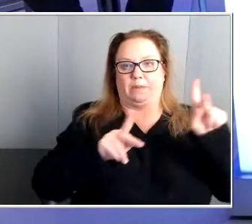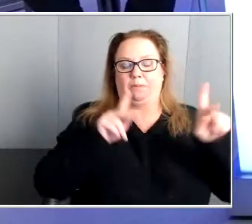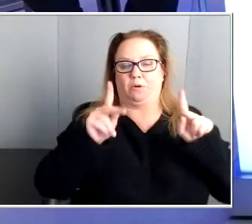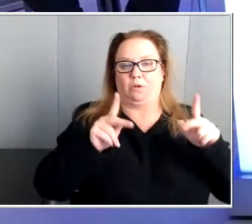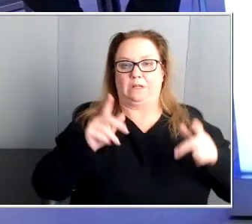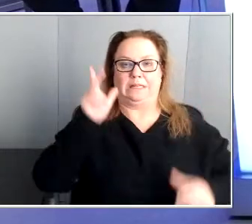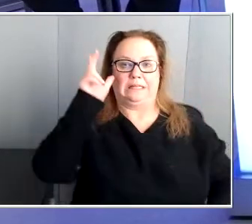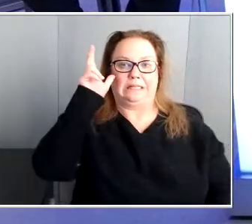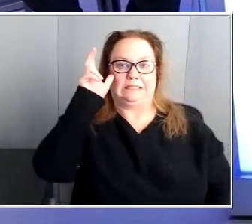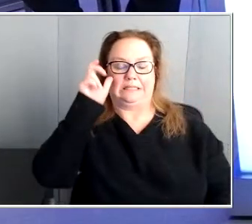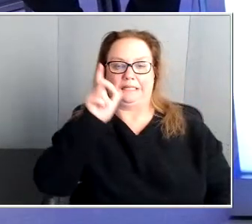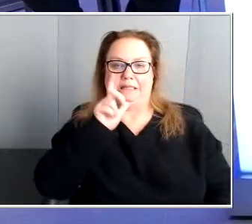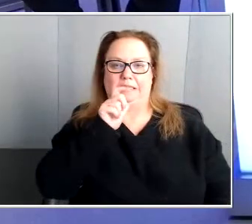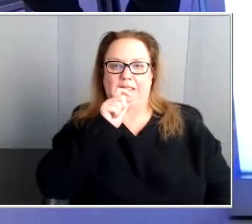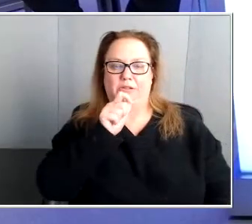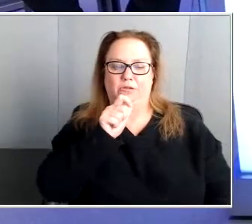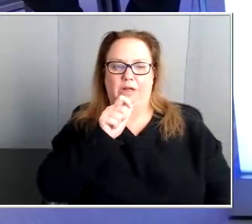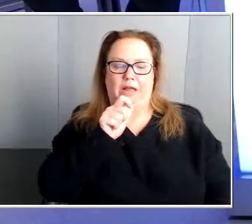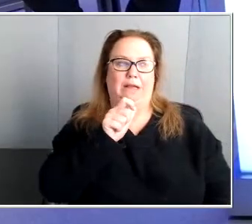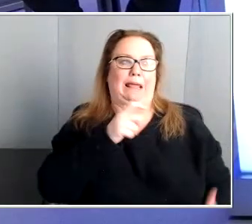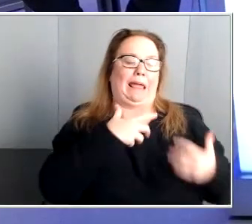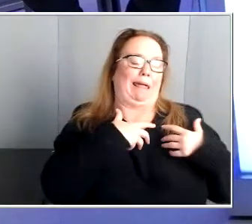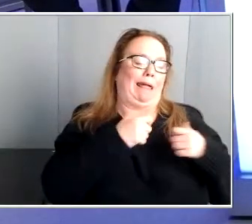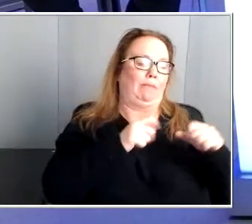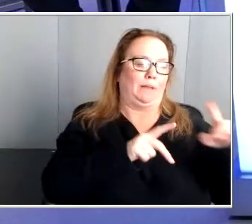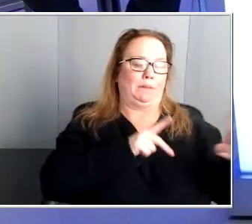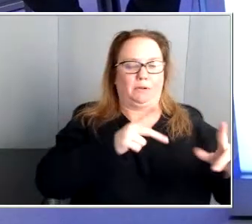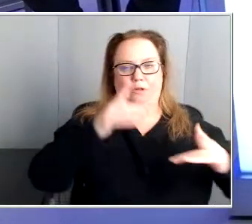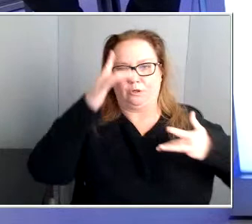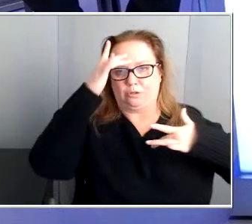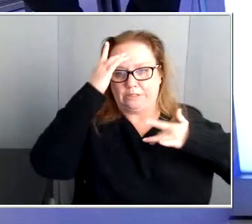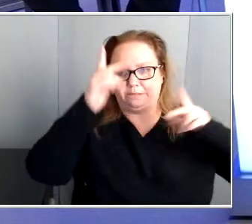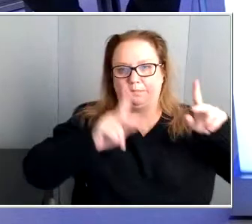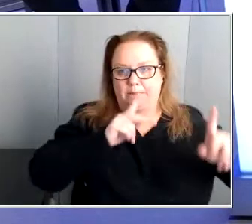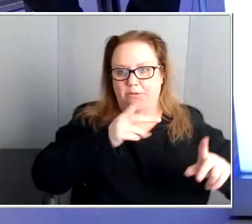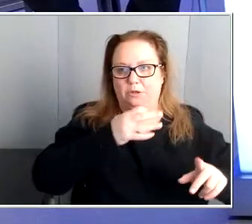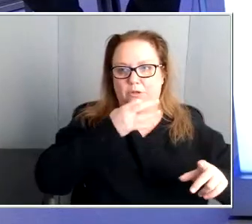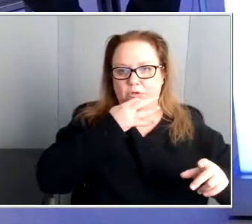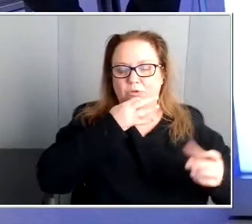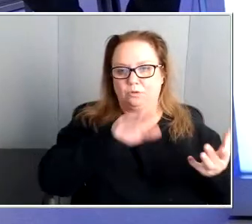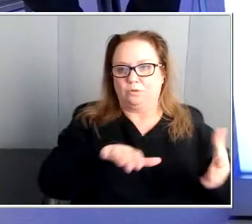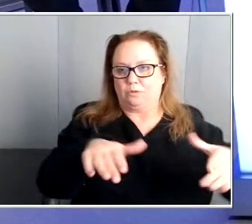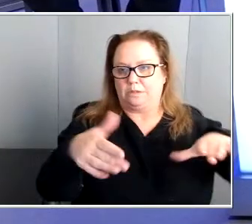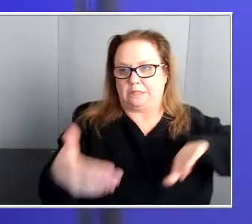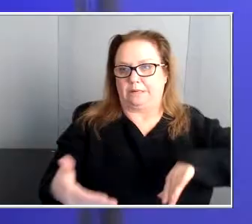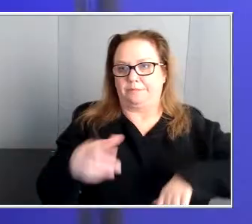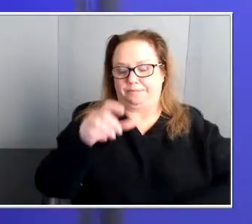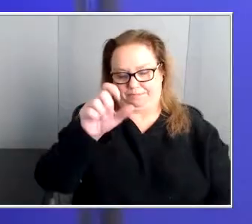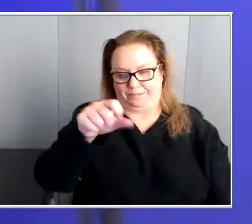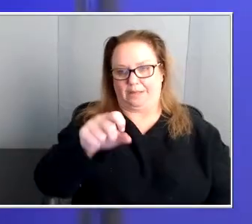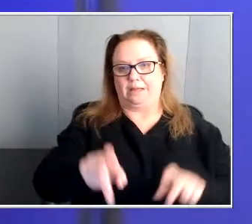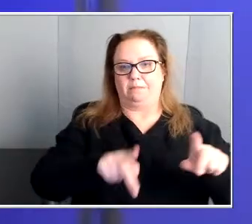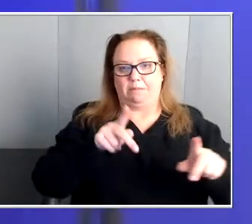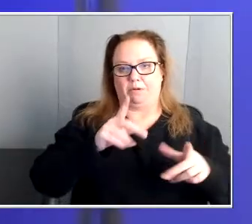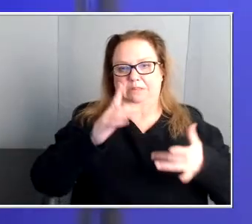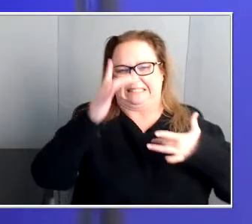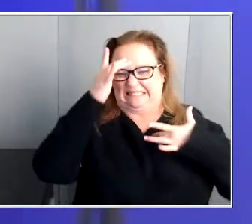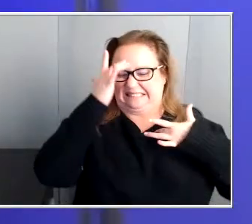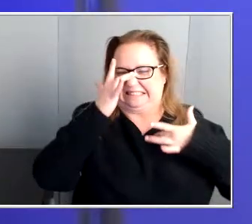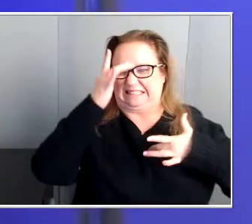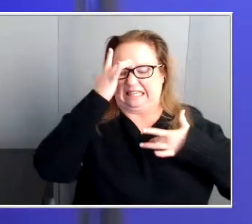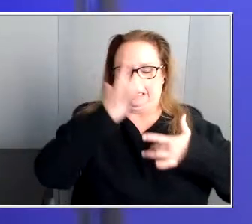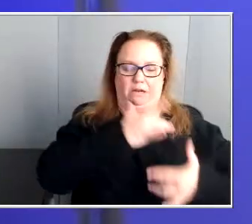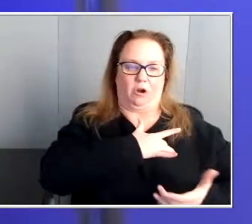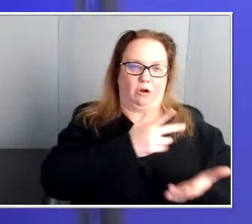are not relatively healthy people. These are really sick, we're going to die people. These are the people who are at the extremes of advanced heart failure, who